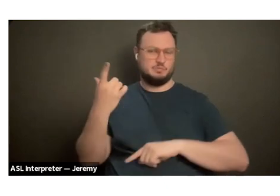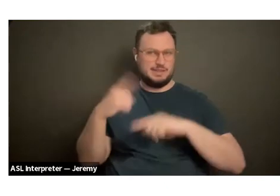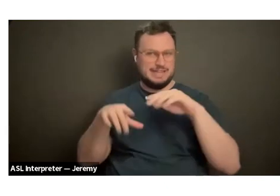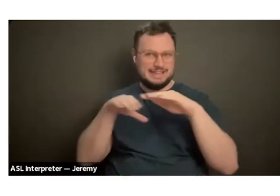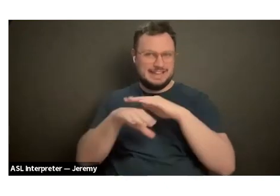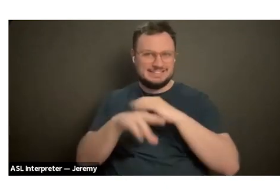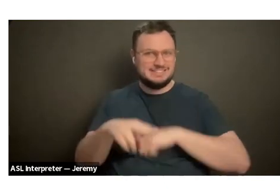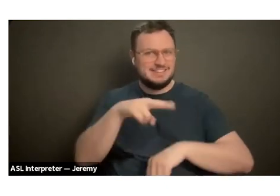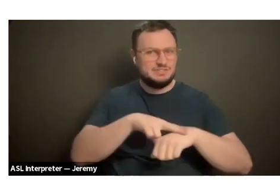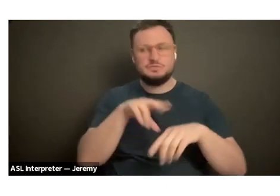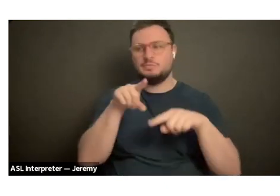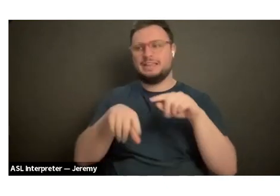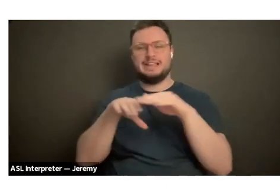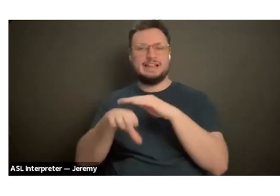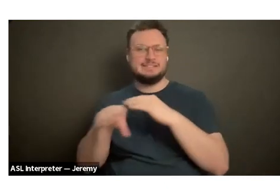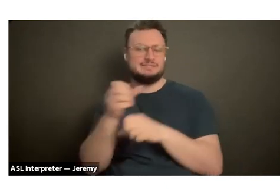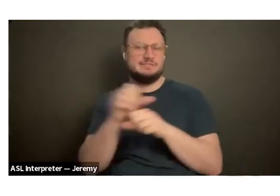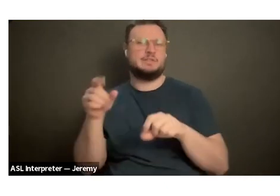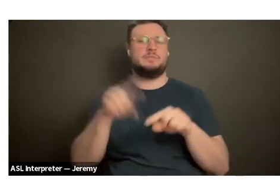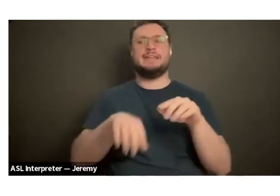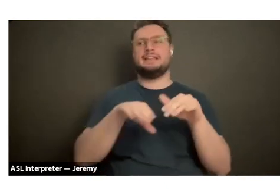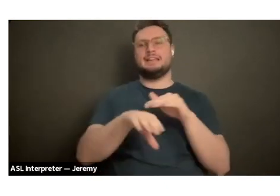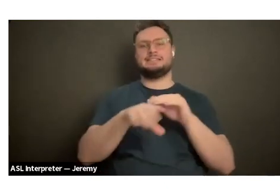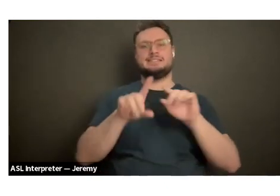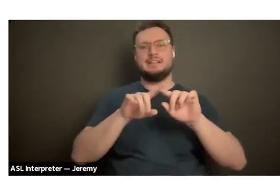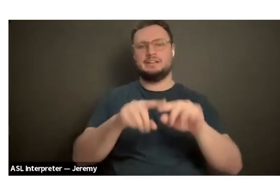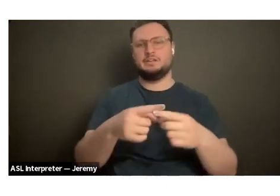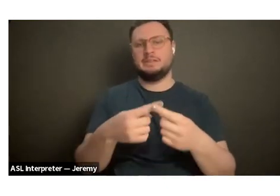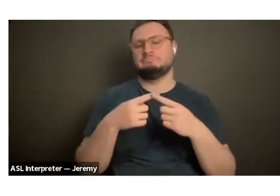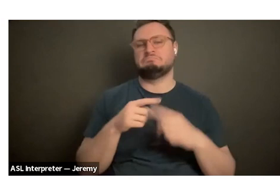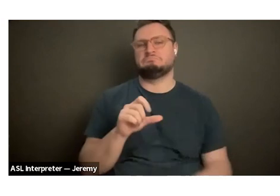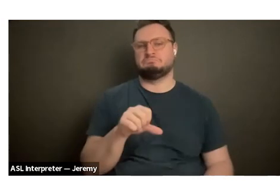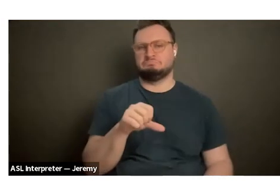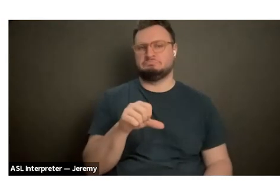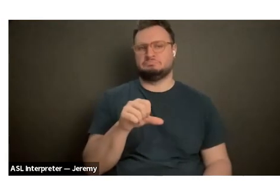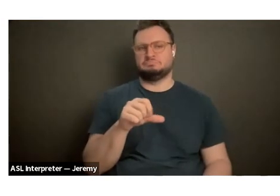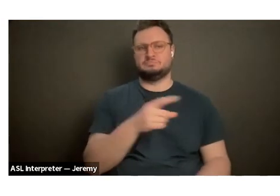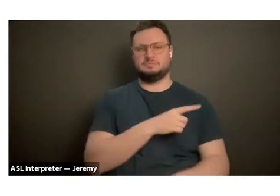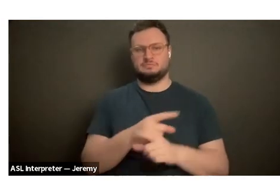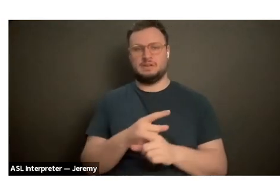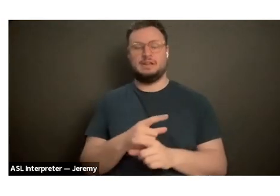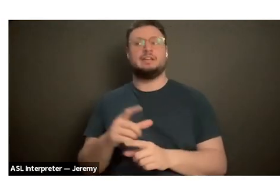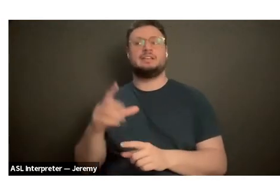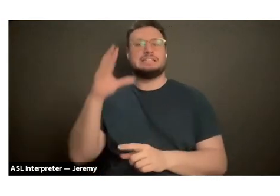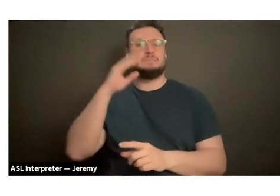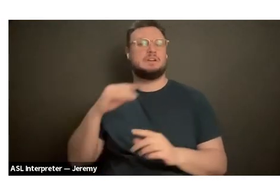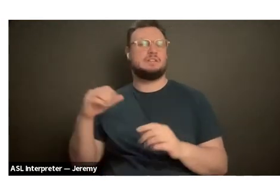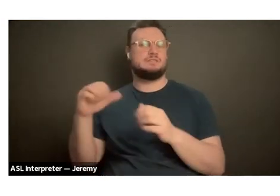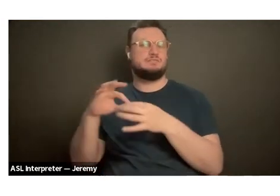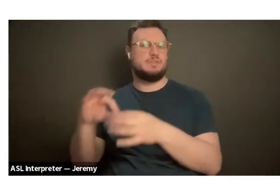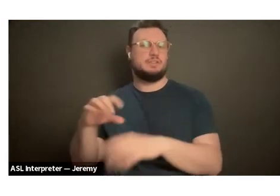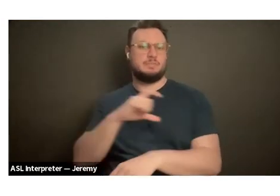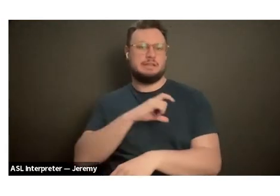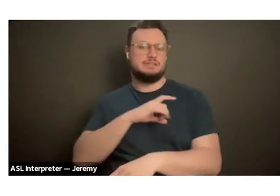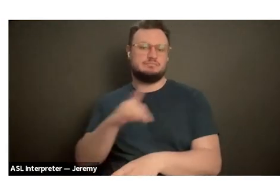in each other in interdependence. And my own personal experience on the police is very, very horrific. Here in London, back in